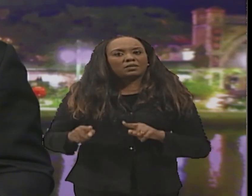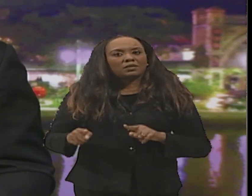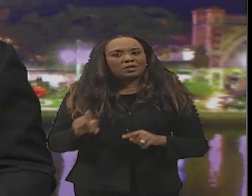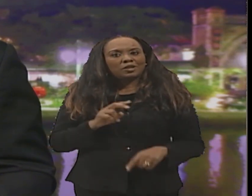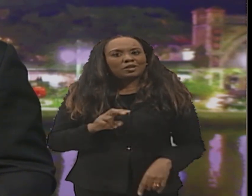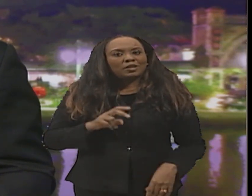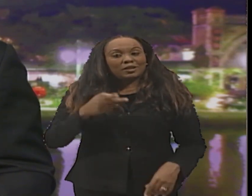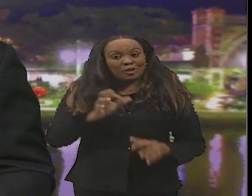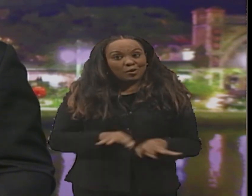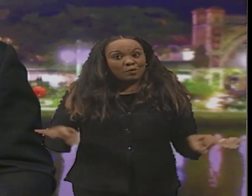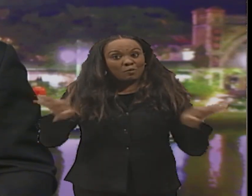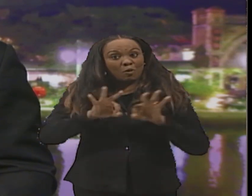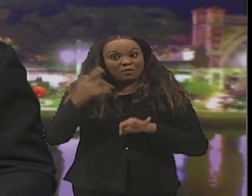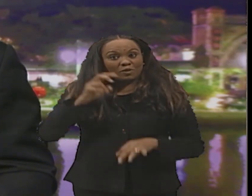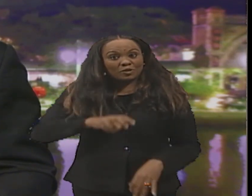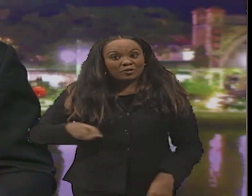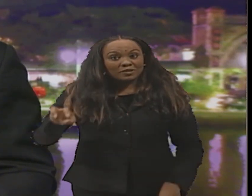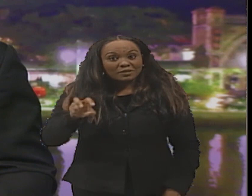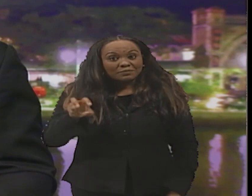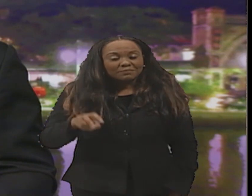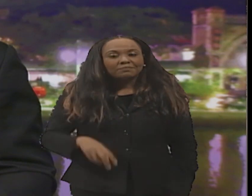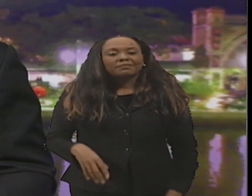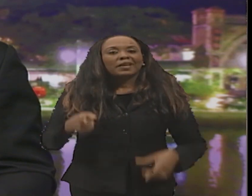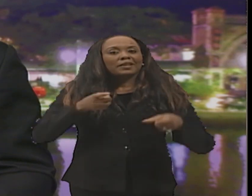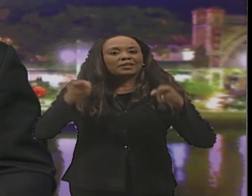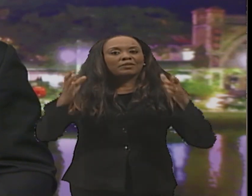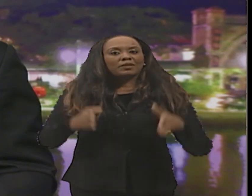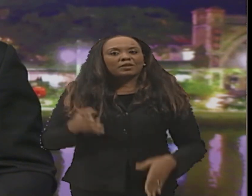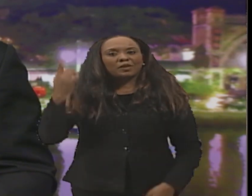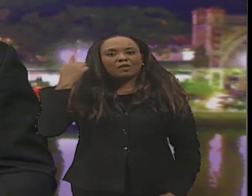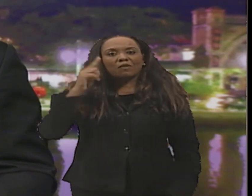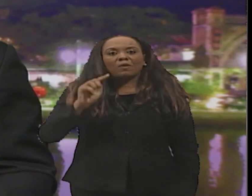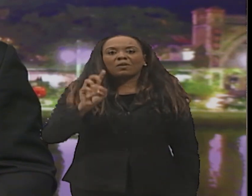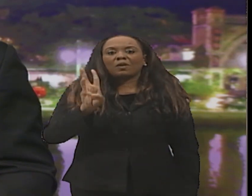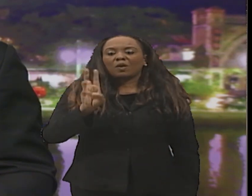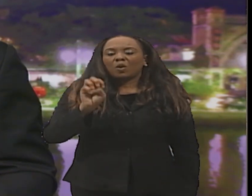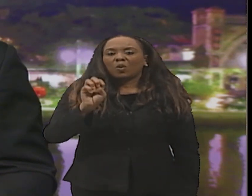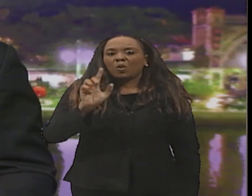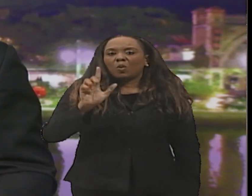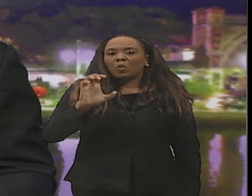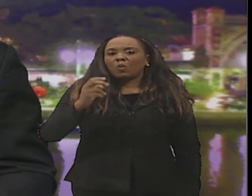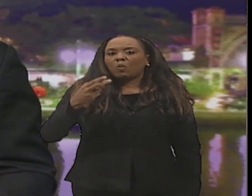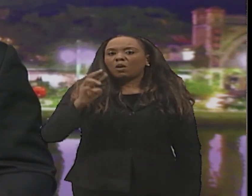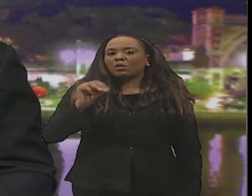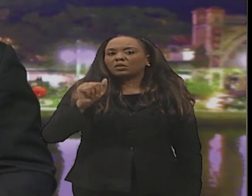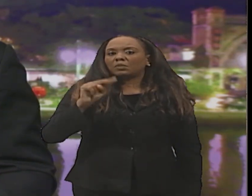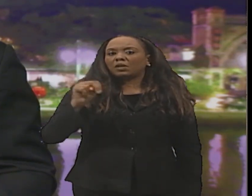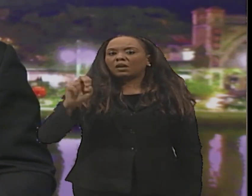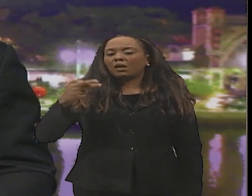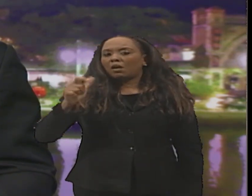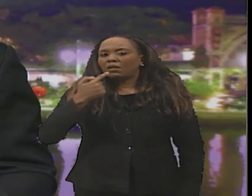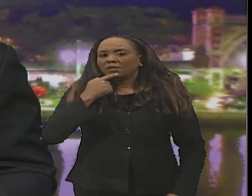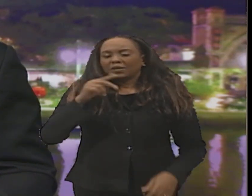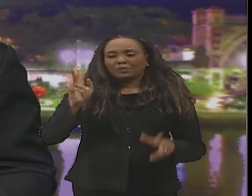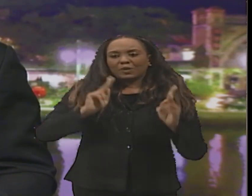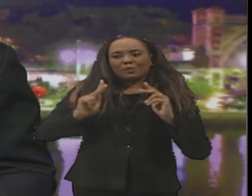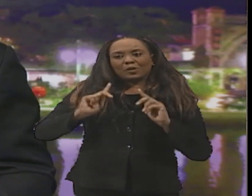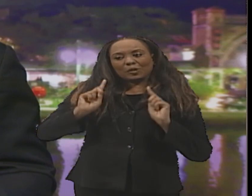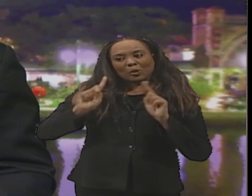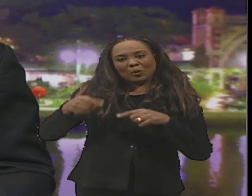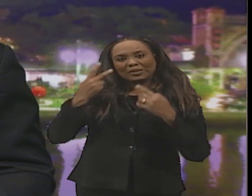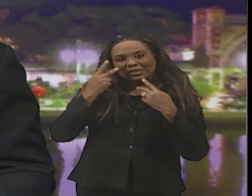tourism. Director of the Welshmore Hall Gully, Deborah Branker, says they've been incorporating the animals into their attraction.